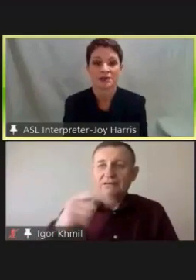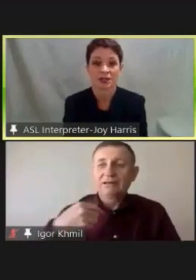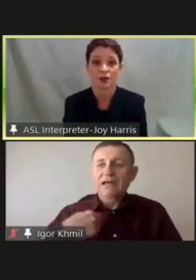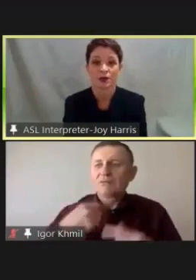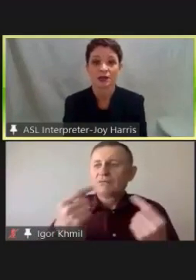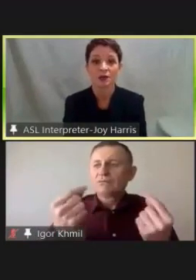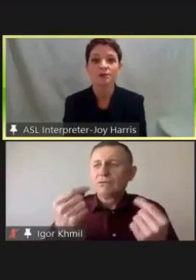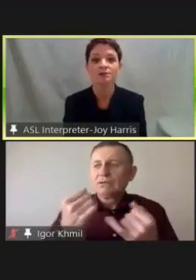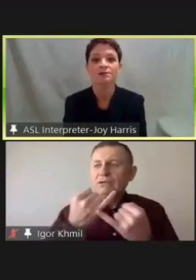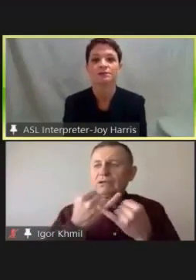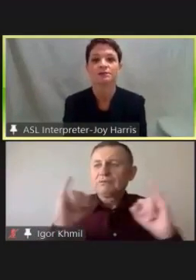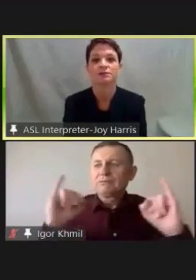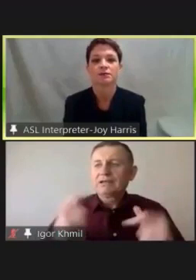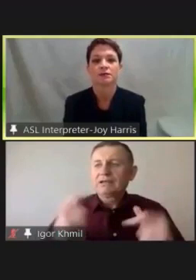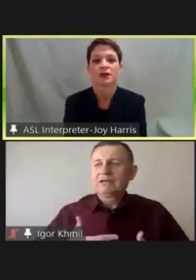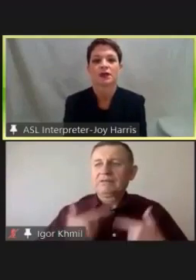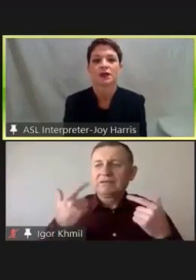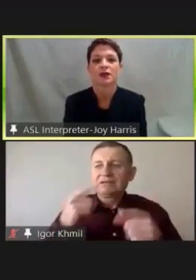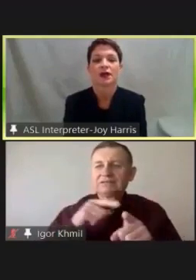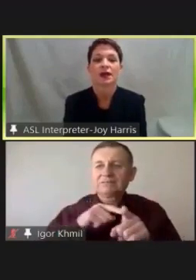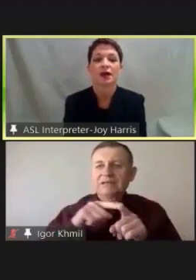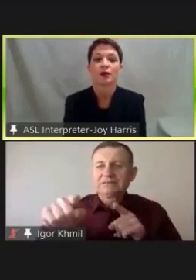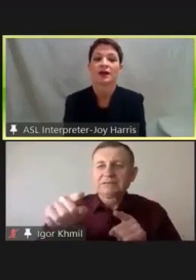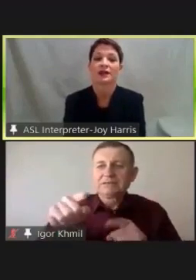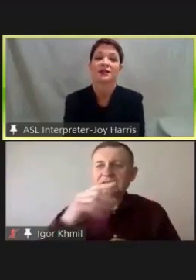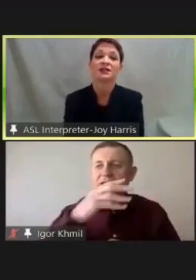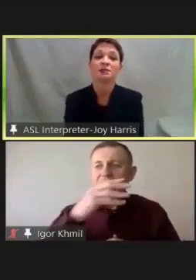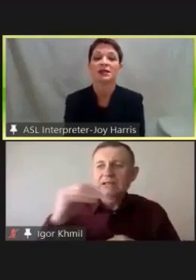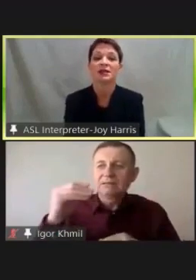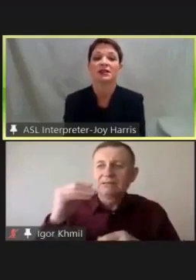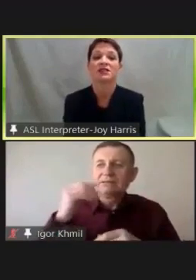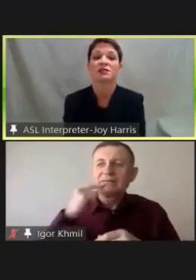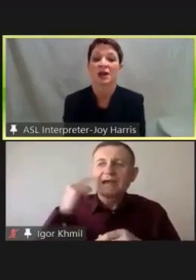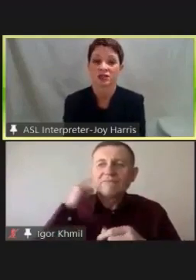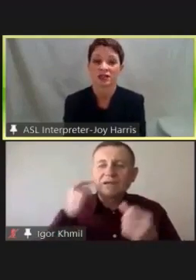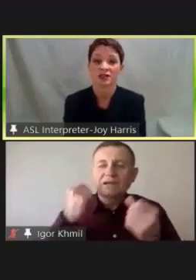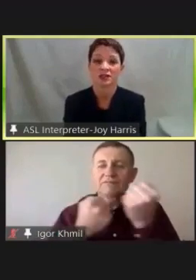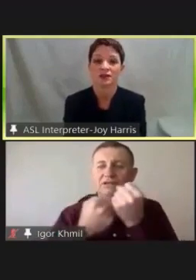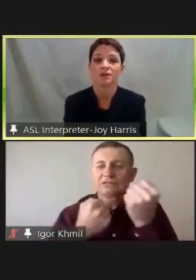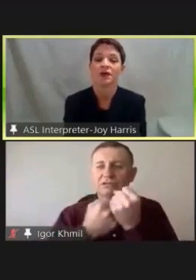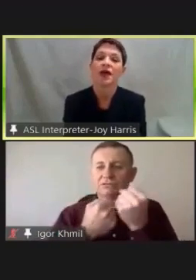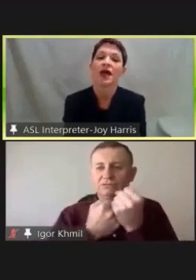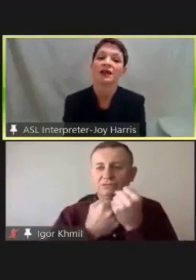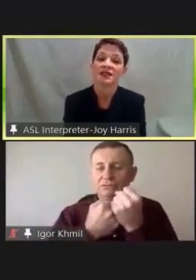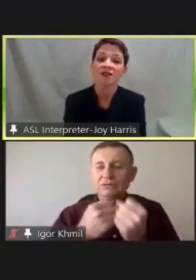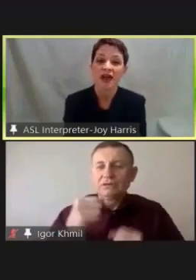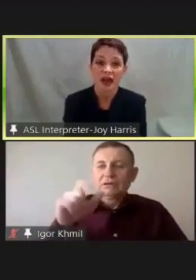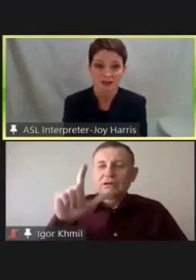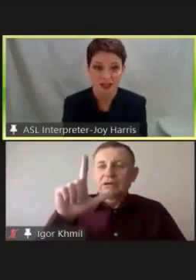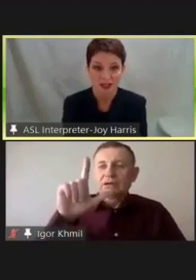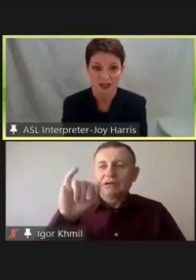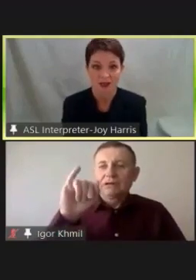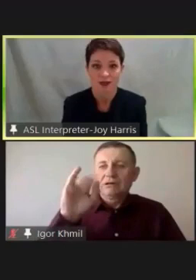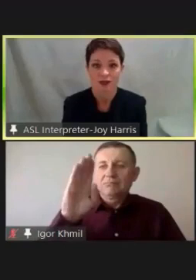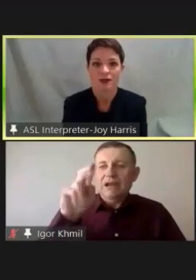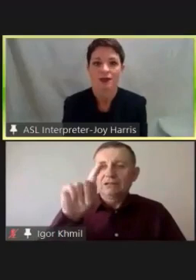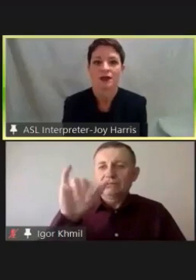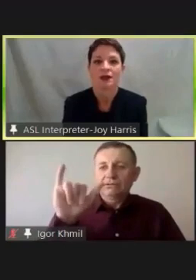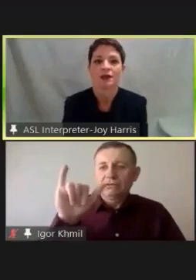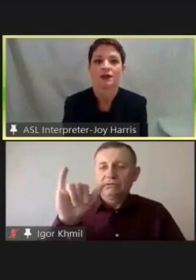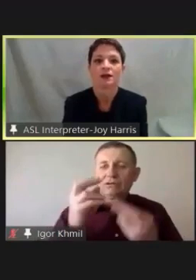my name is Igor Kimmel, and I work as an independent living specialist and a deaf advocate